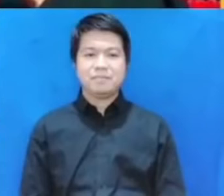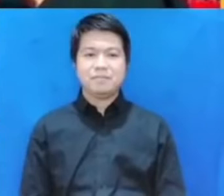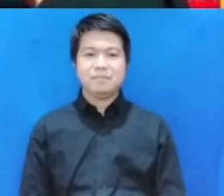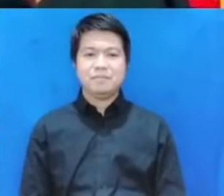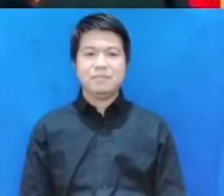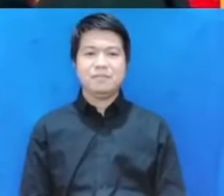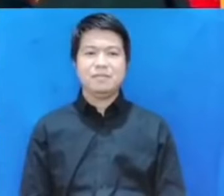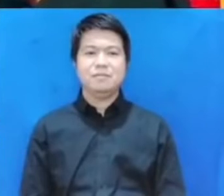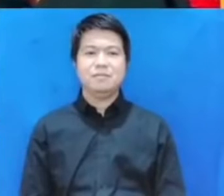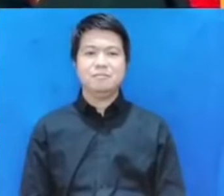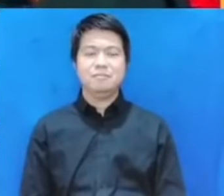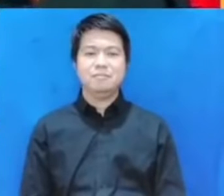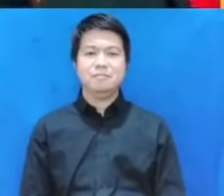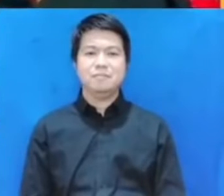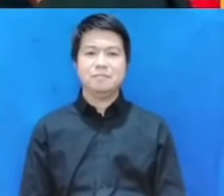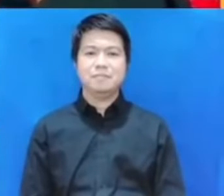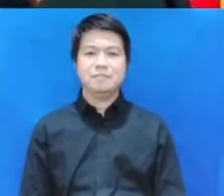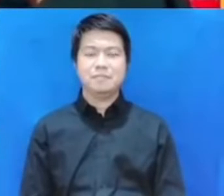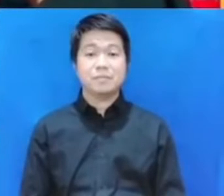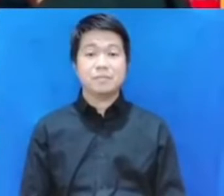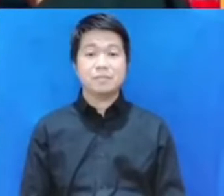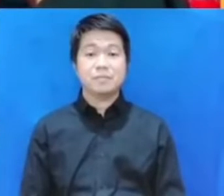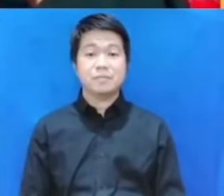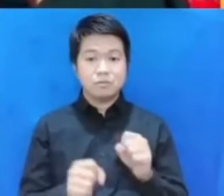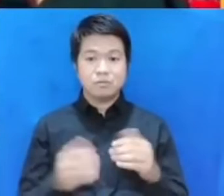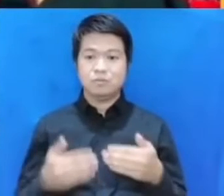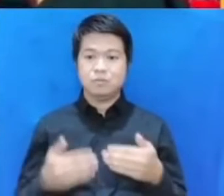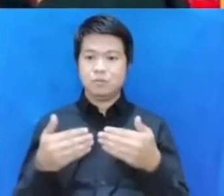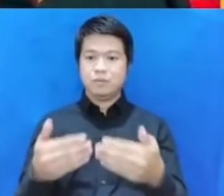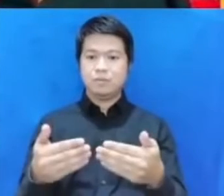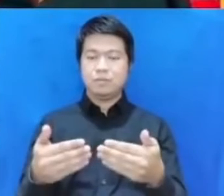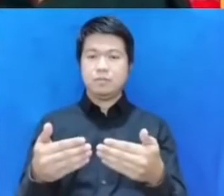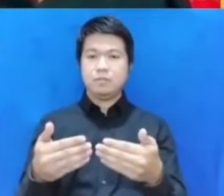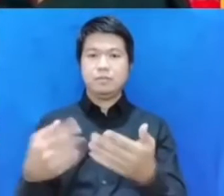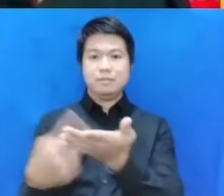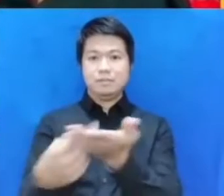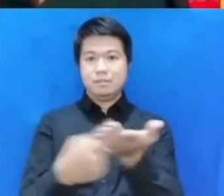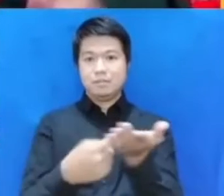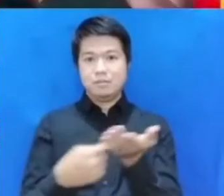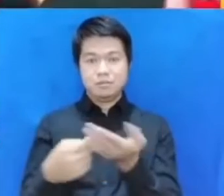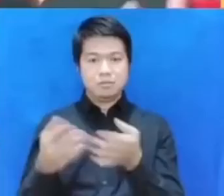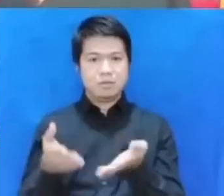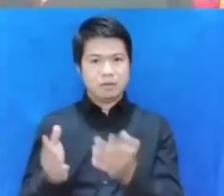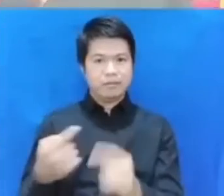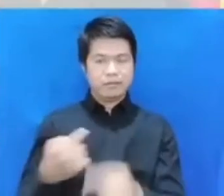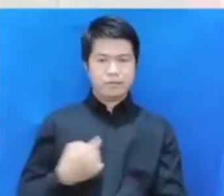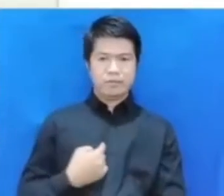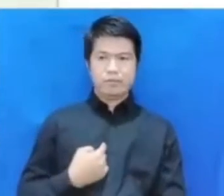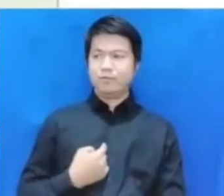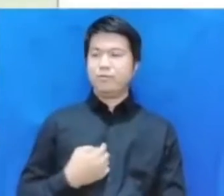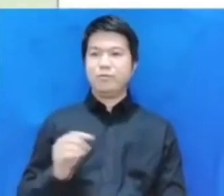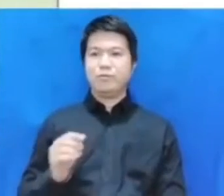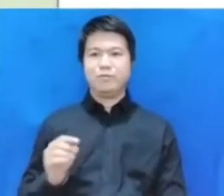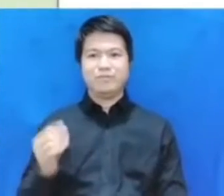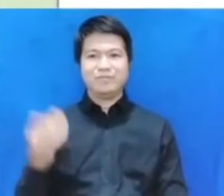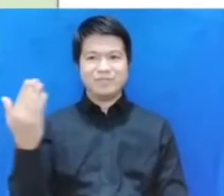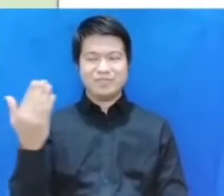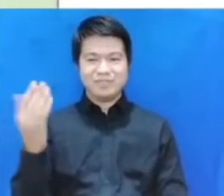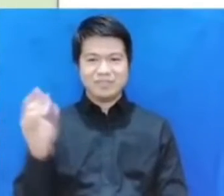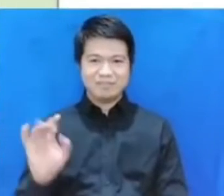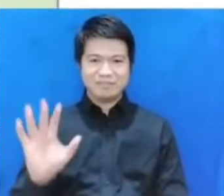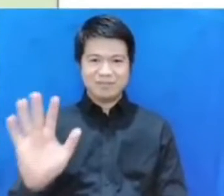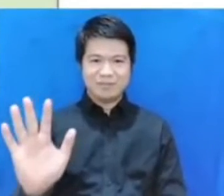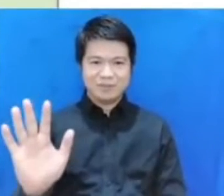2022. So moving on with our discussion, allow me to present to you the